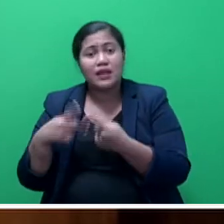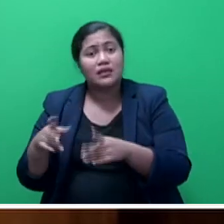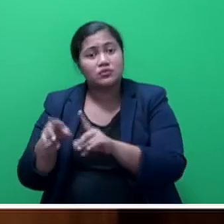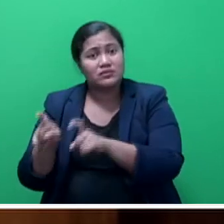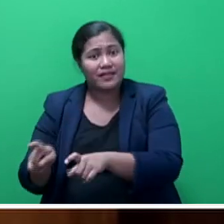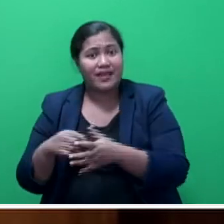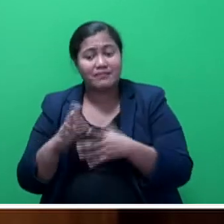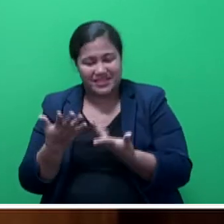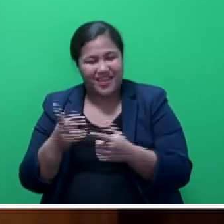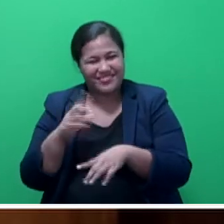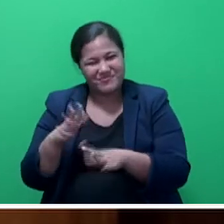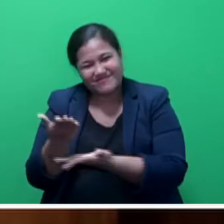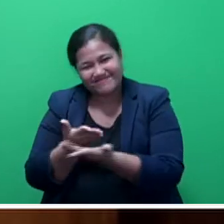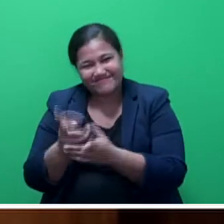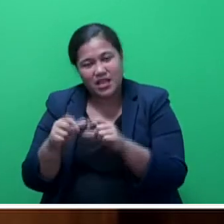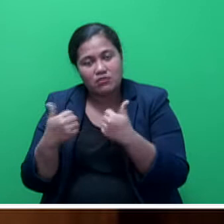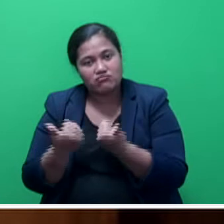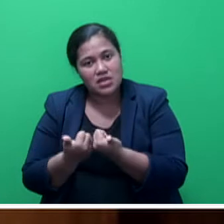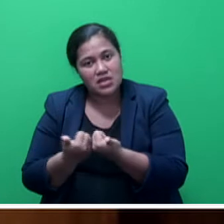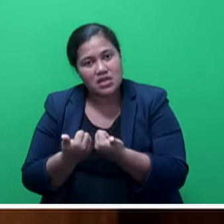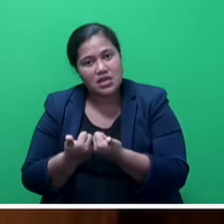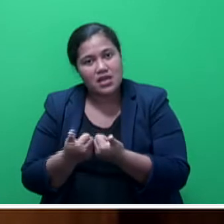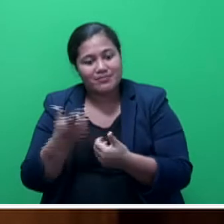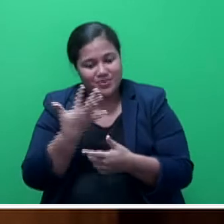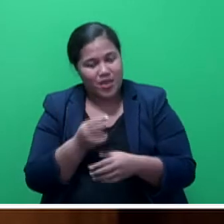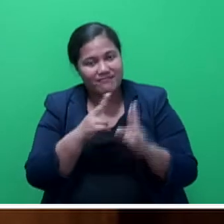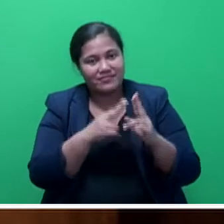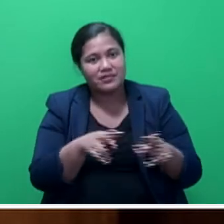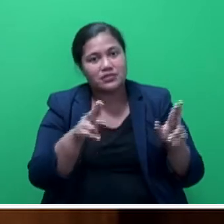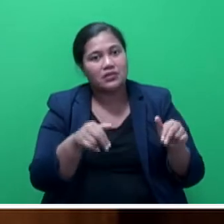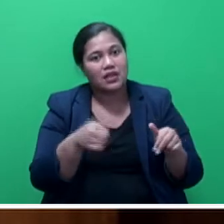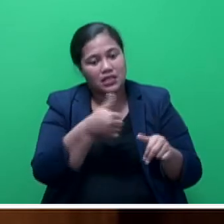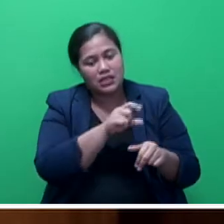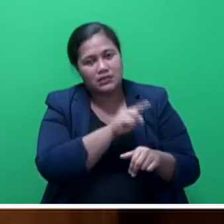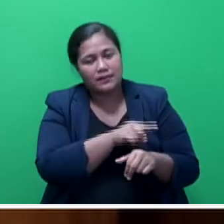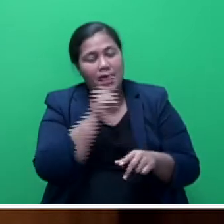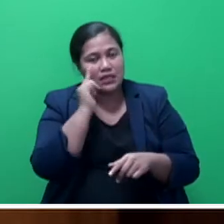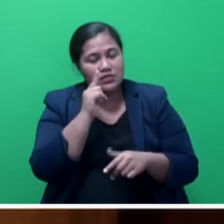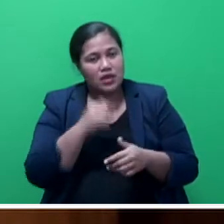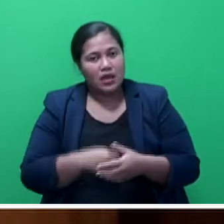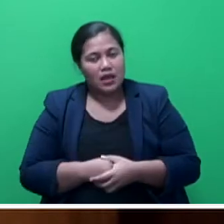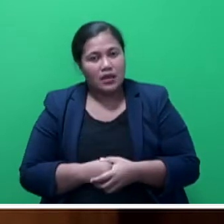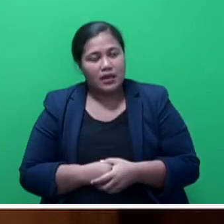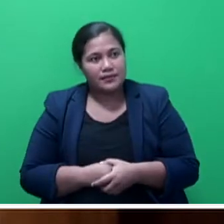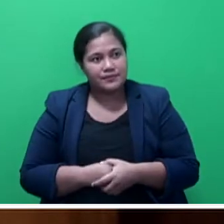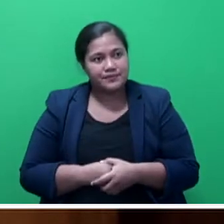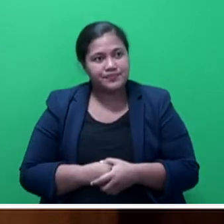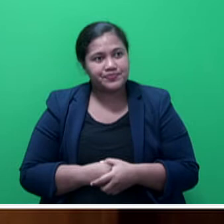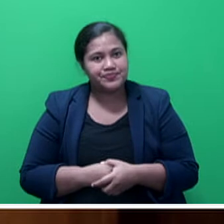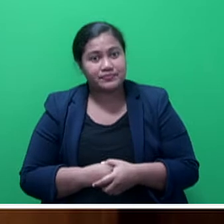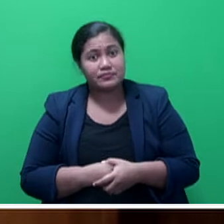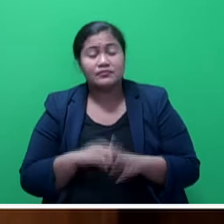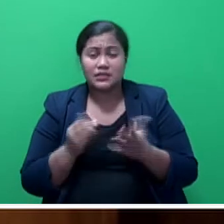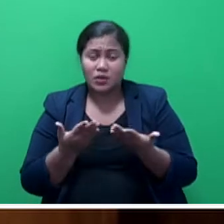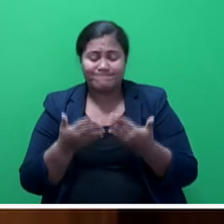3 learning shelters used by teachers. And the way forward,